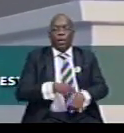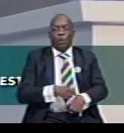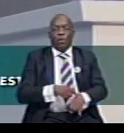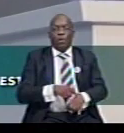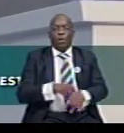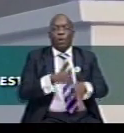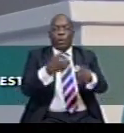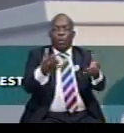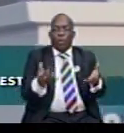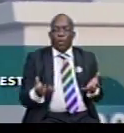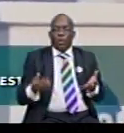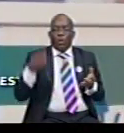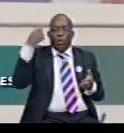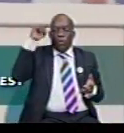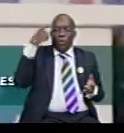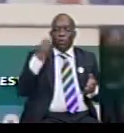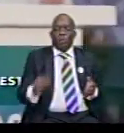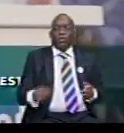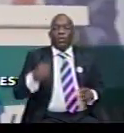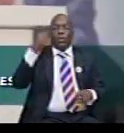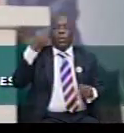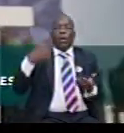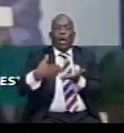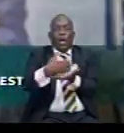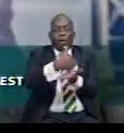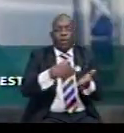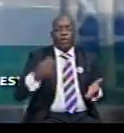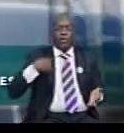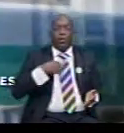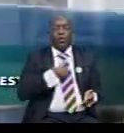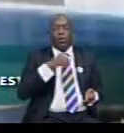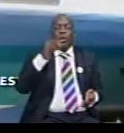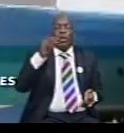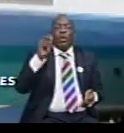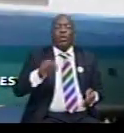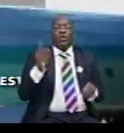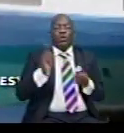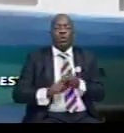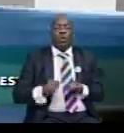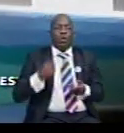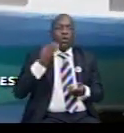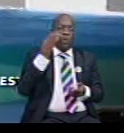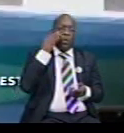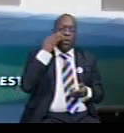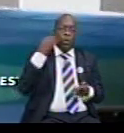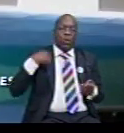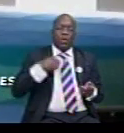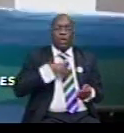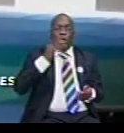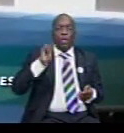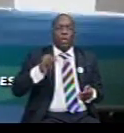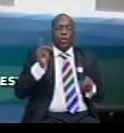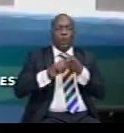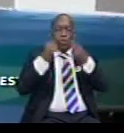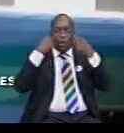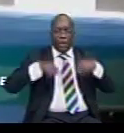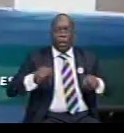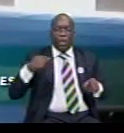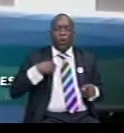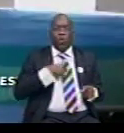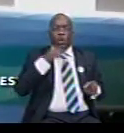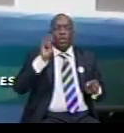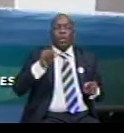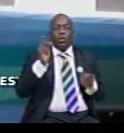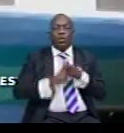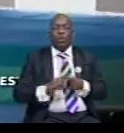harvest. We need to discover, we need to discern, we need to declare, we need to have, we need to